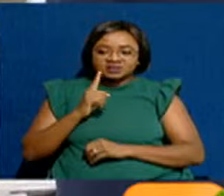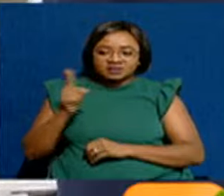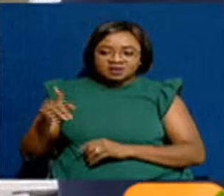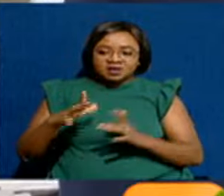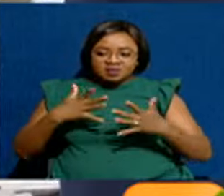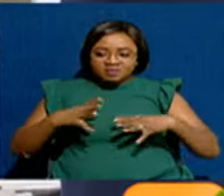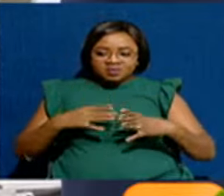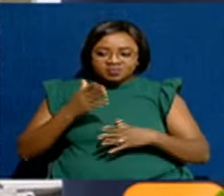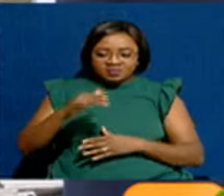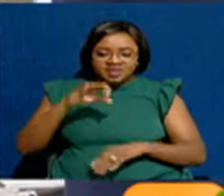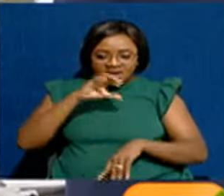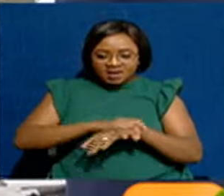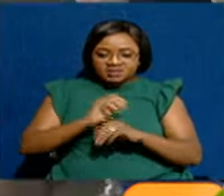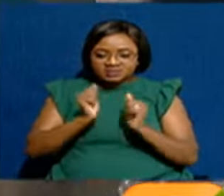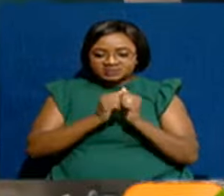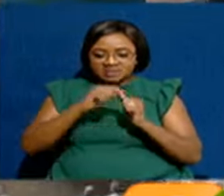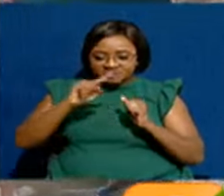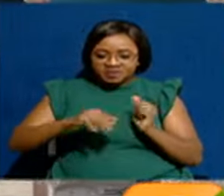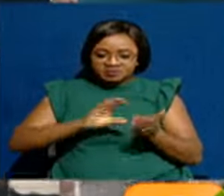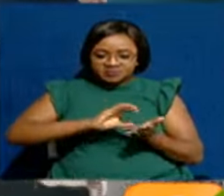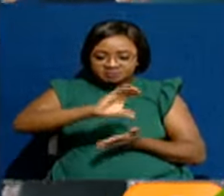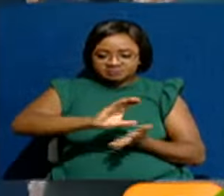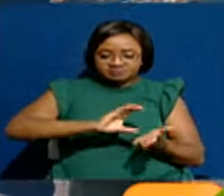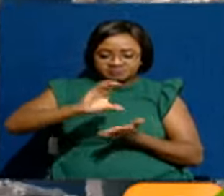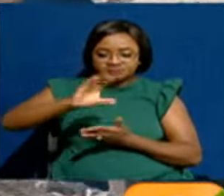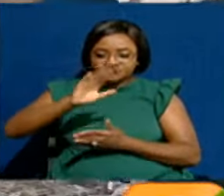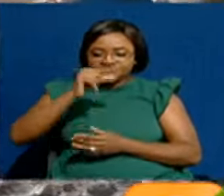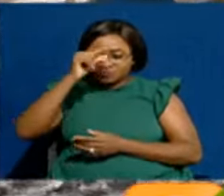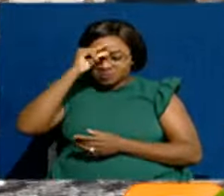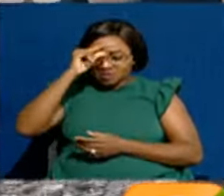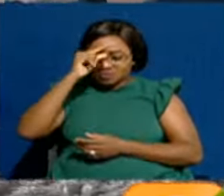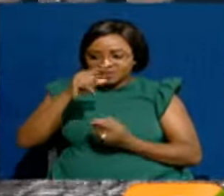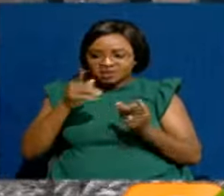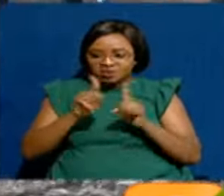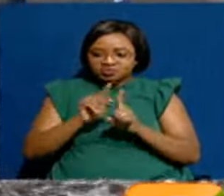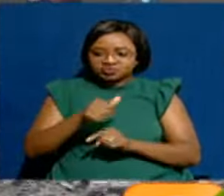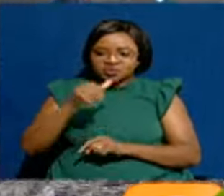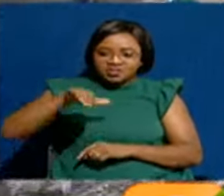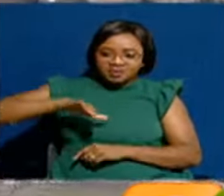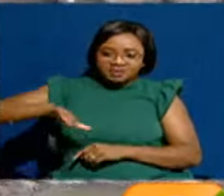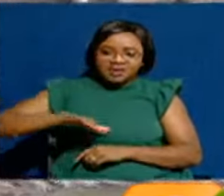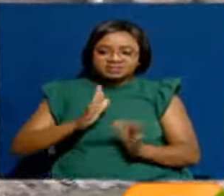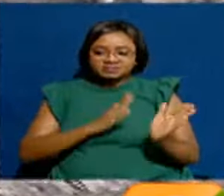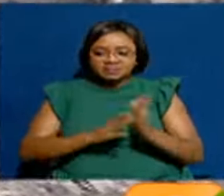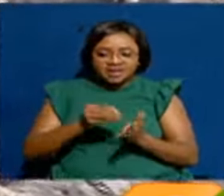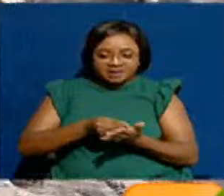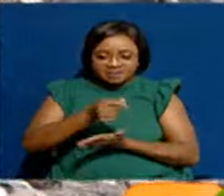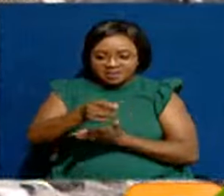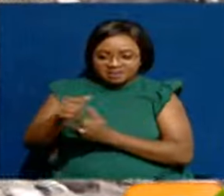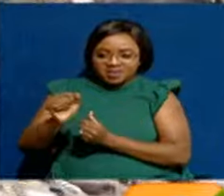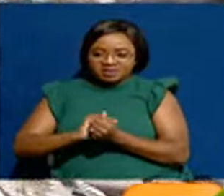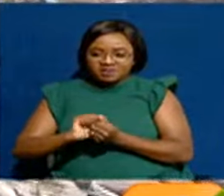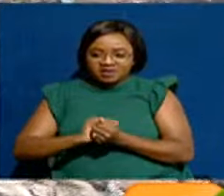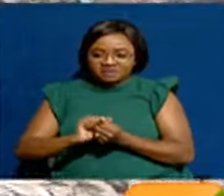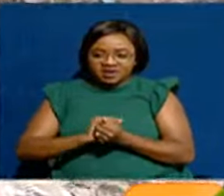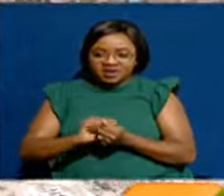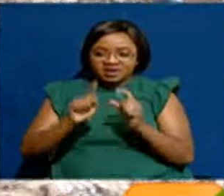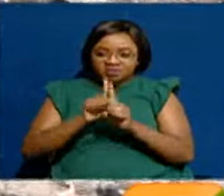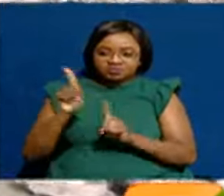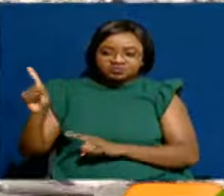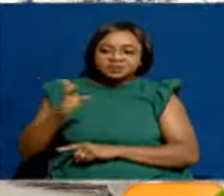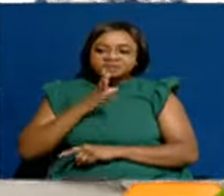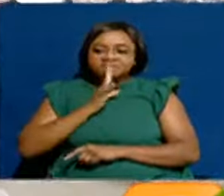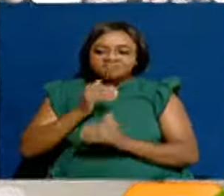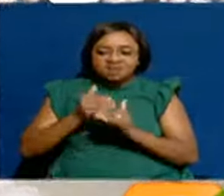households have received the 10,000 shillings pledged by the government, with the remaining set to be sorted out by Friday. Kindiki, who spoke after inspecting